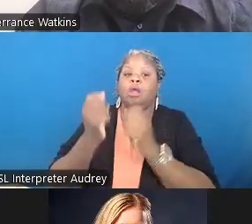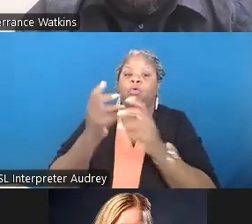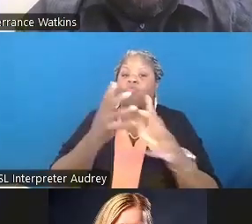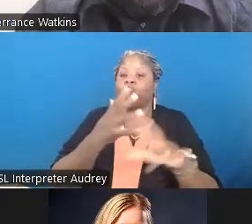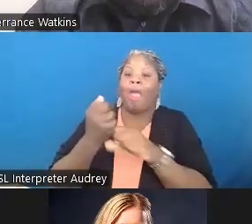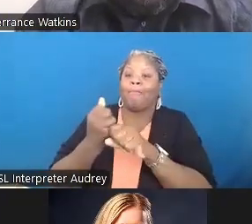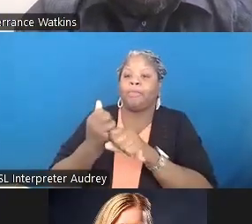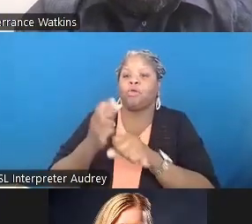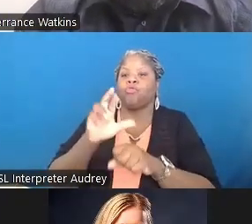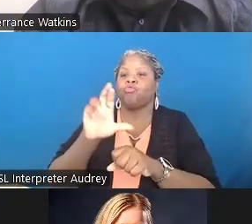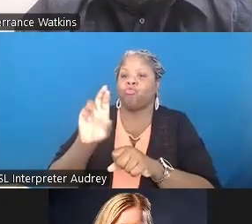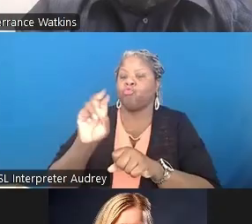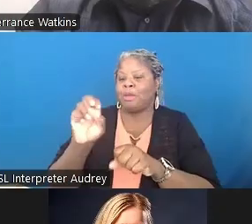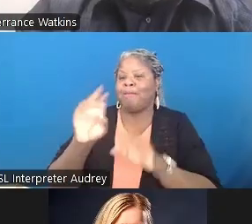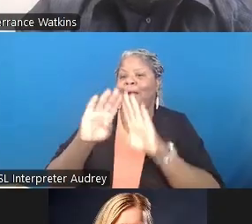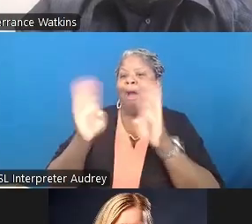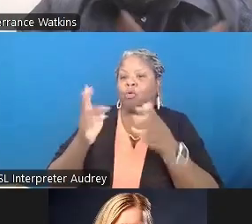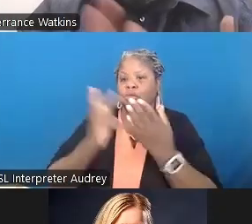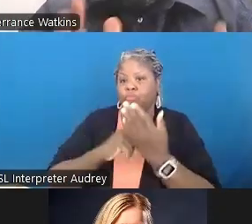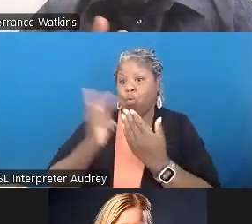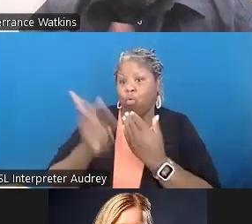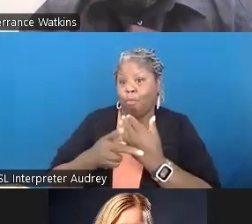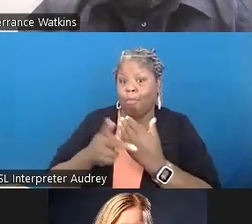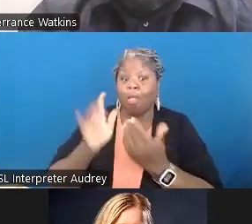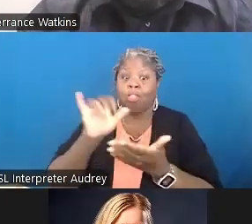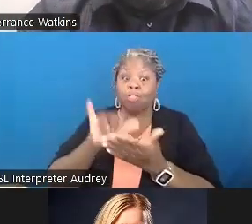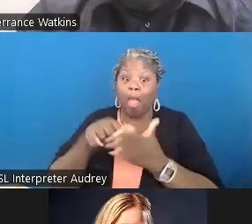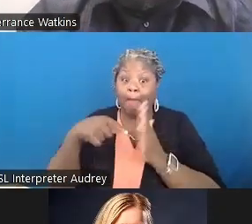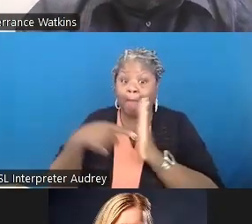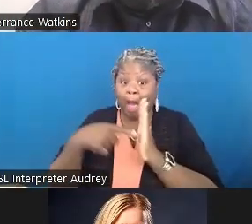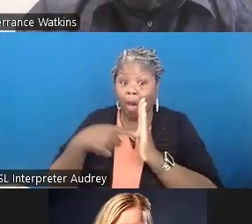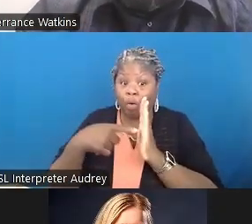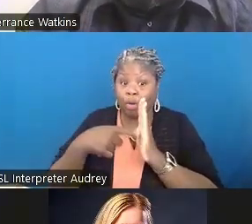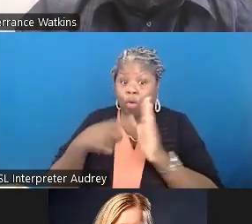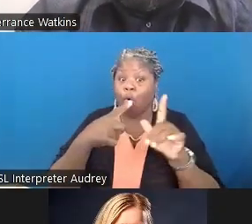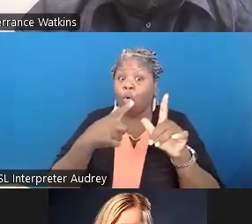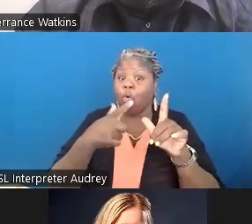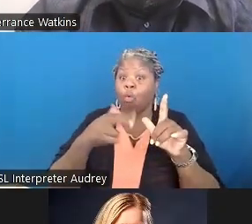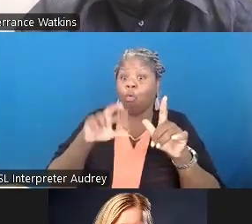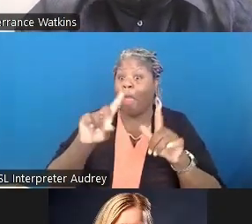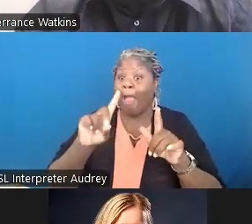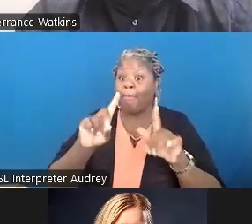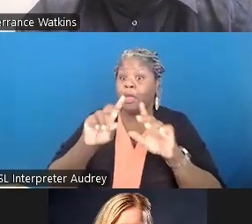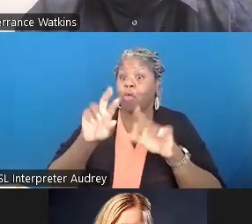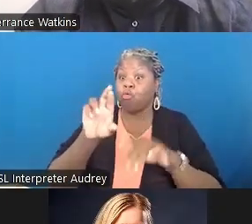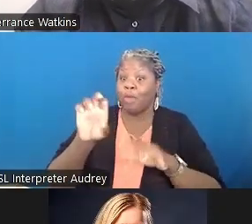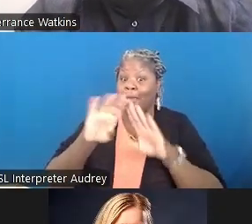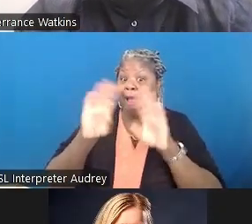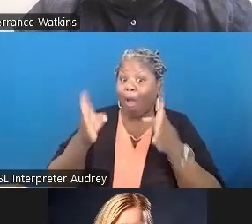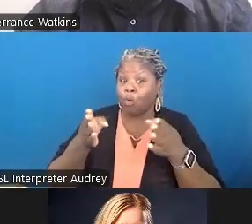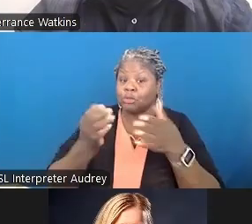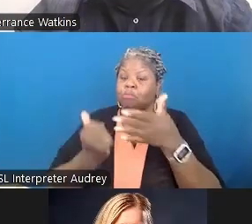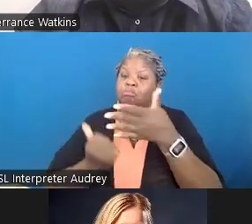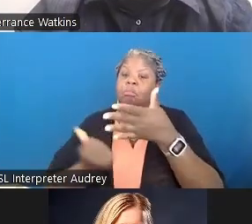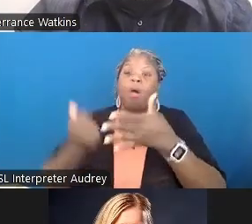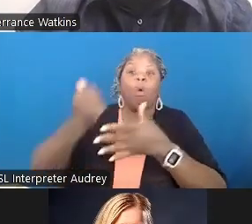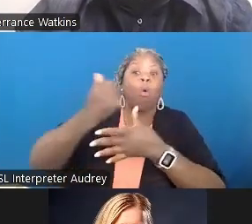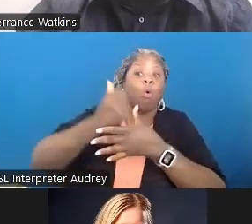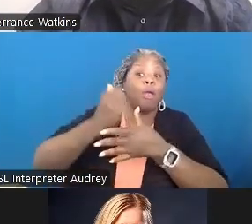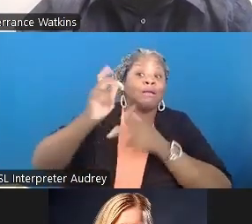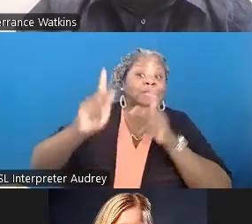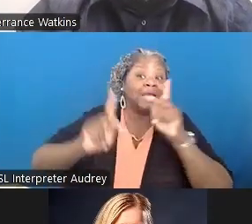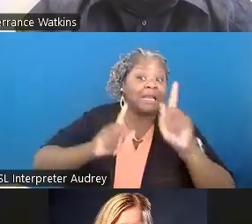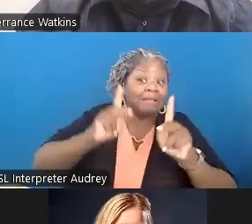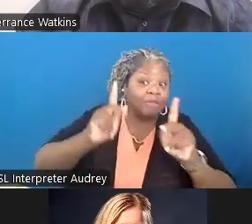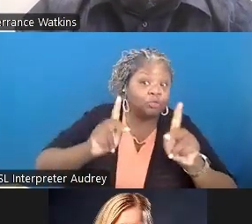program. This model, that is rapid rehousing, it only prioritizes individuals and families that have been homeless